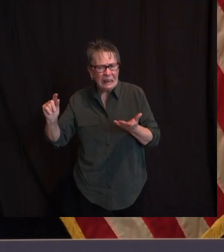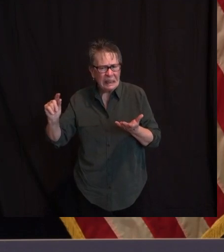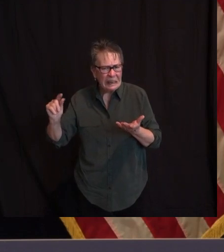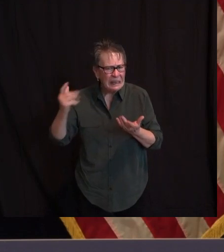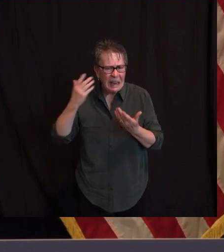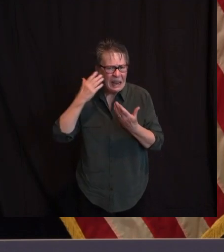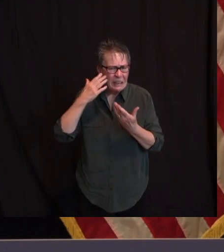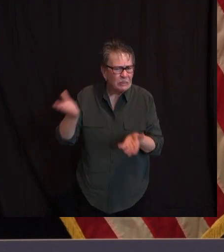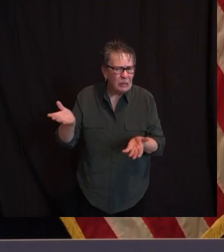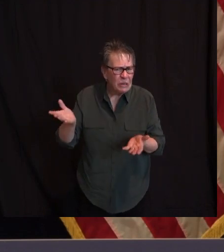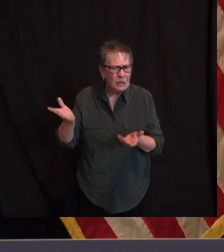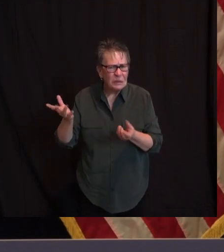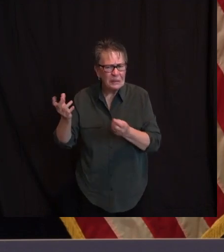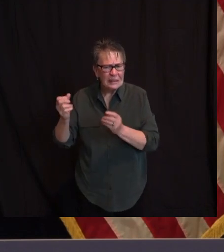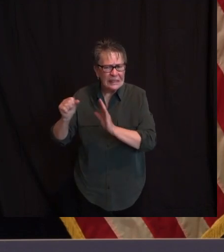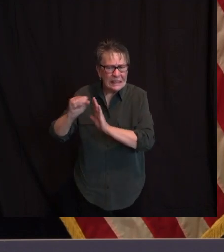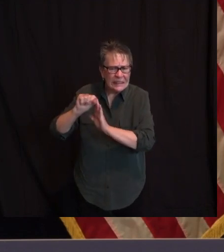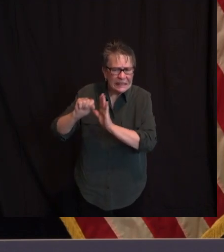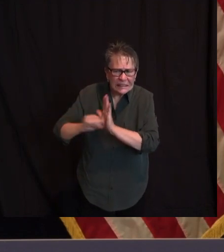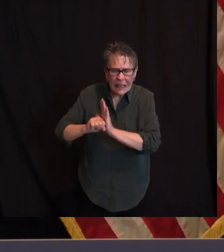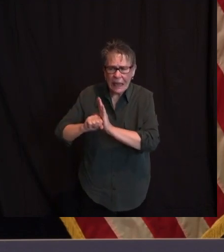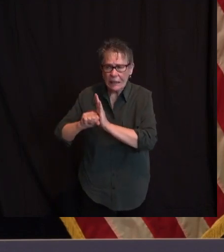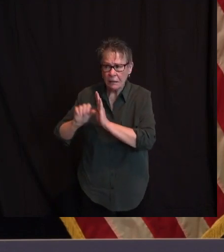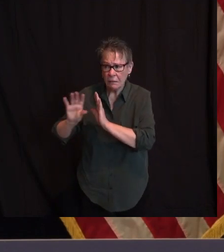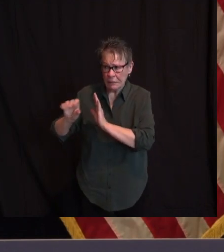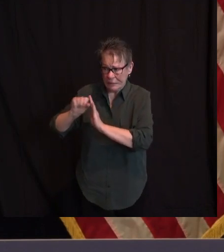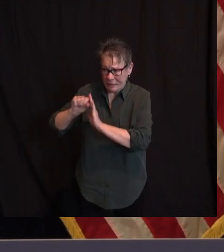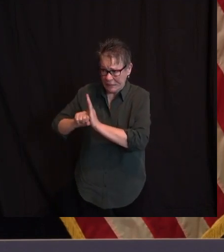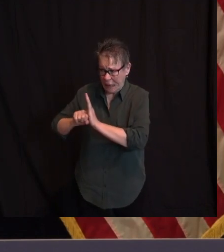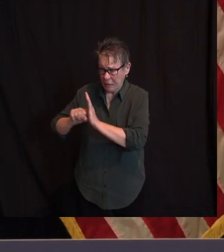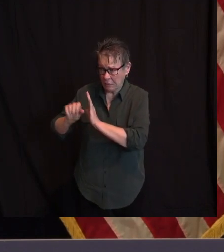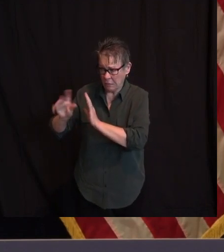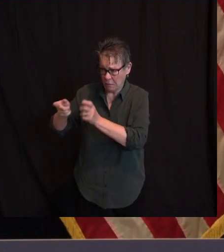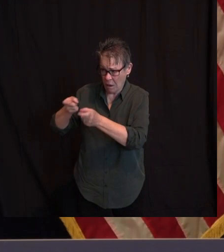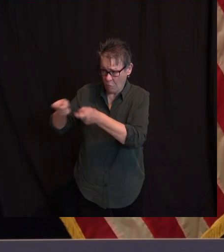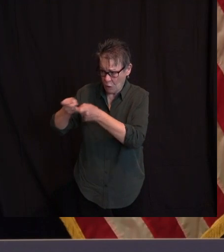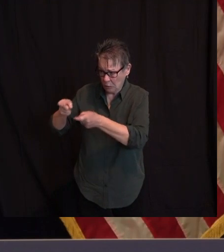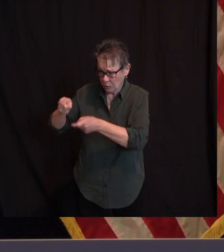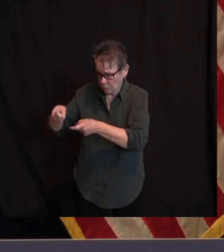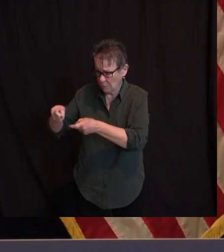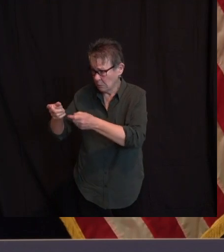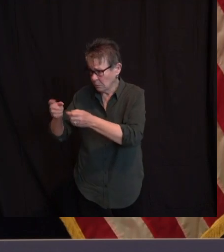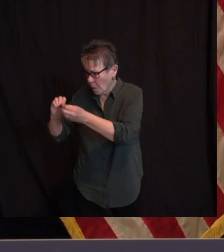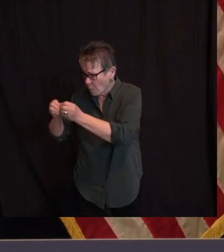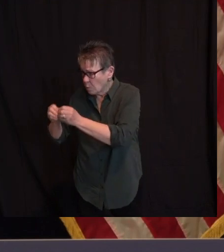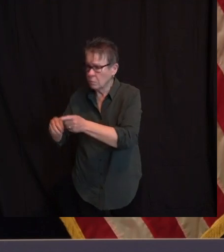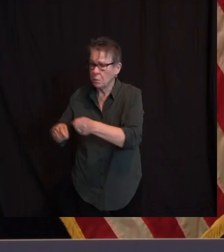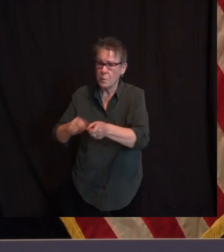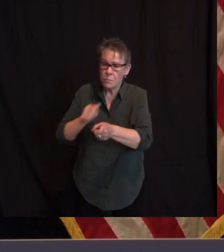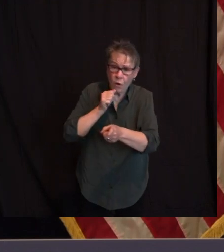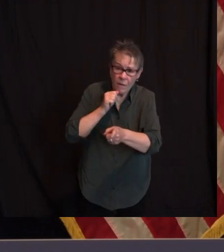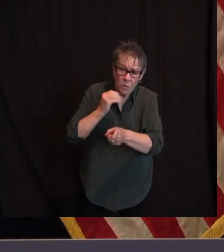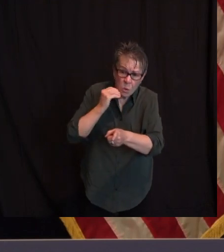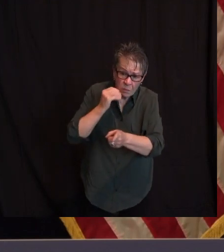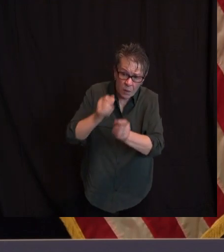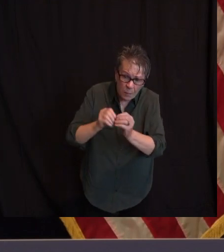issue. And on New Jersey Transit, a lot of riders and workers are complaining